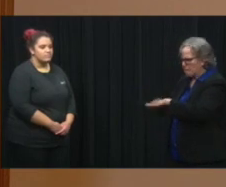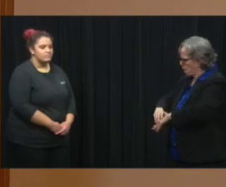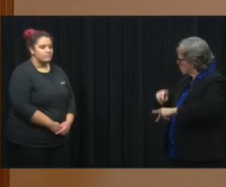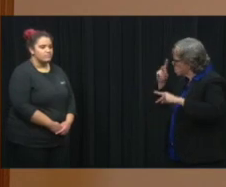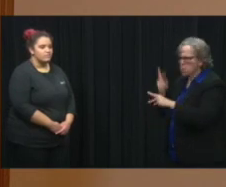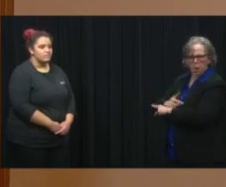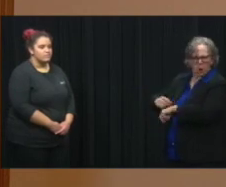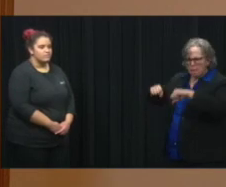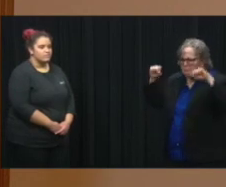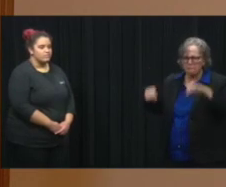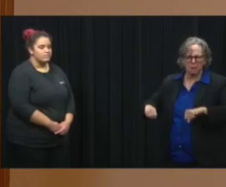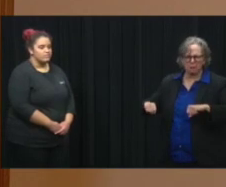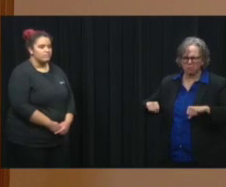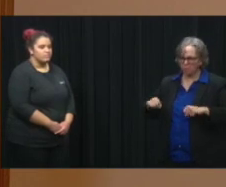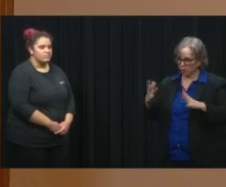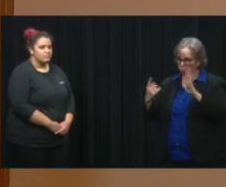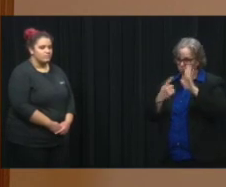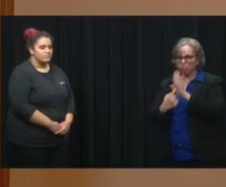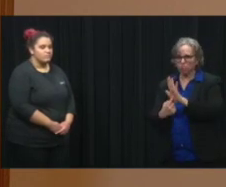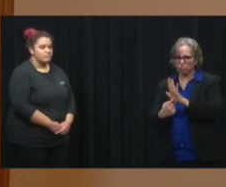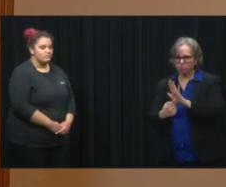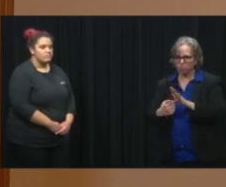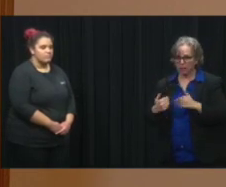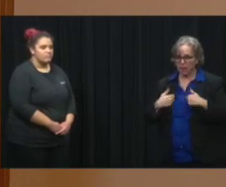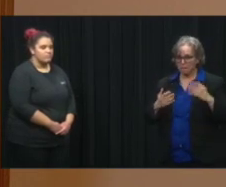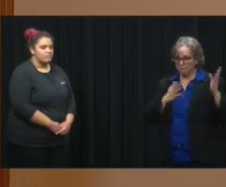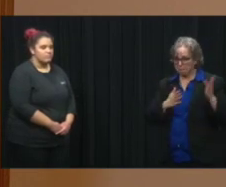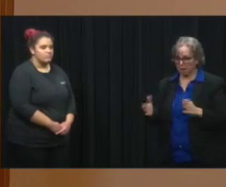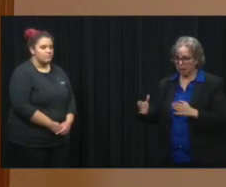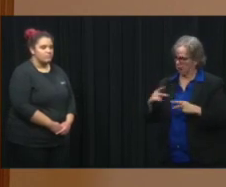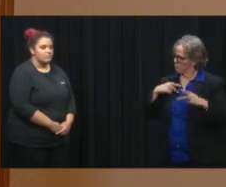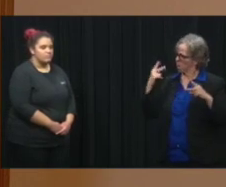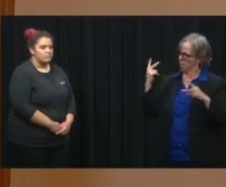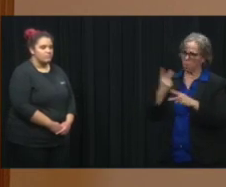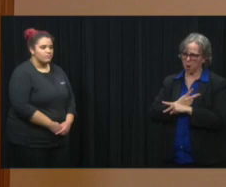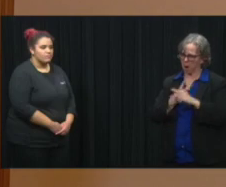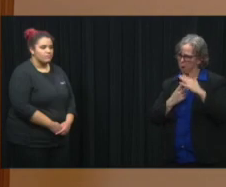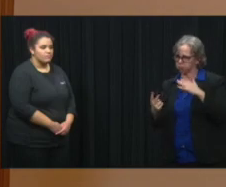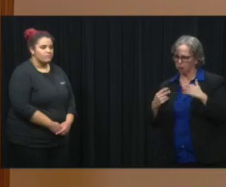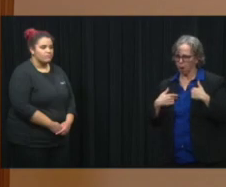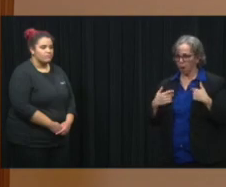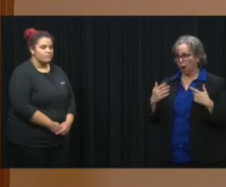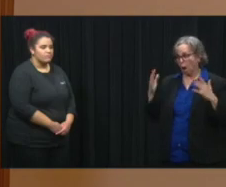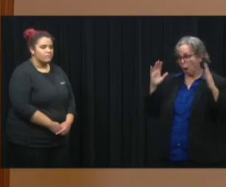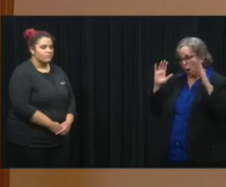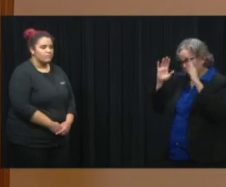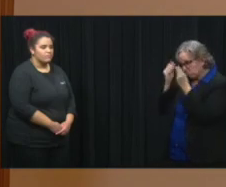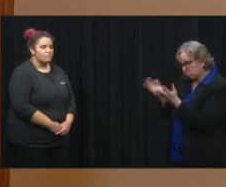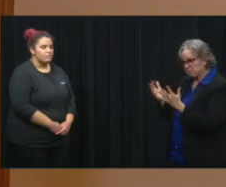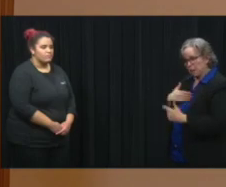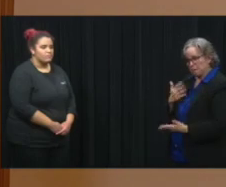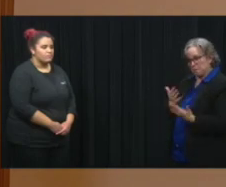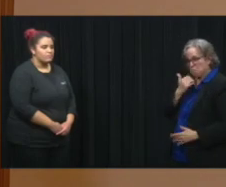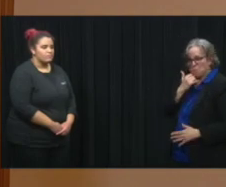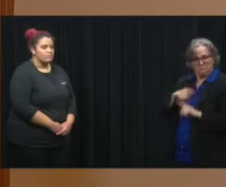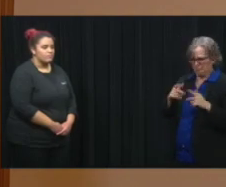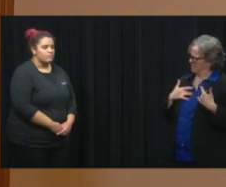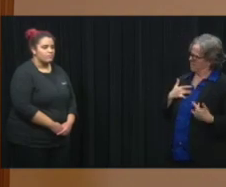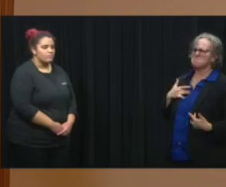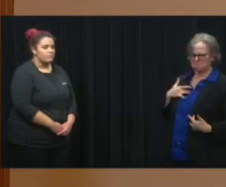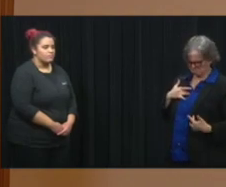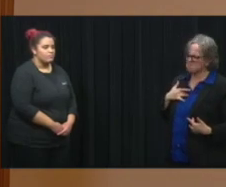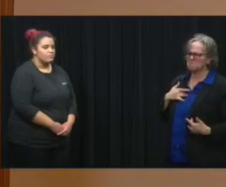doing. And I'm planning for the worst case scenario, and I hope I'm wrong. I hope it's less than that. But we owe it